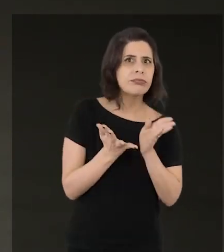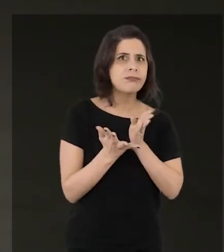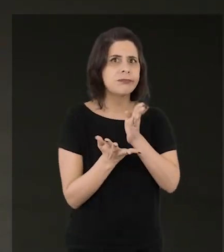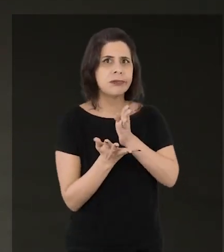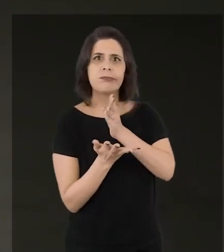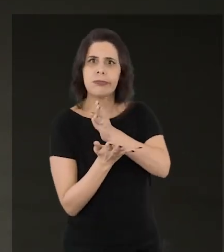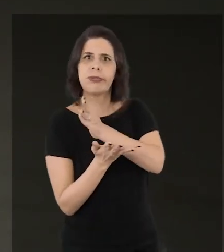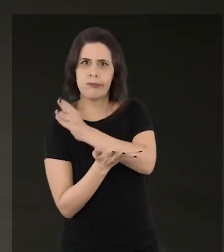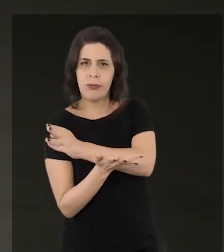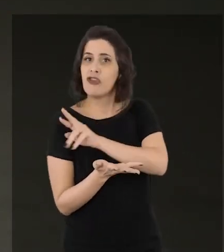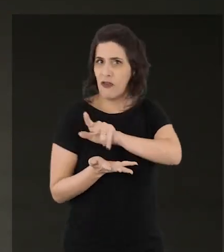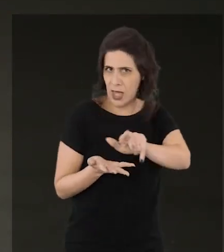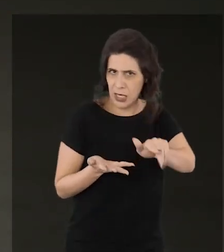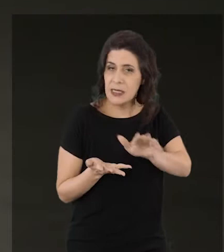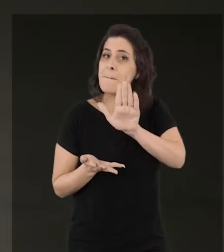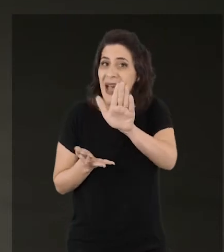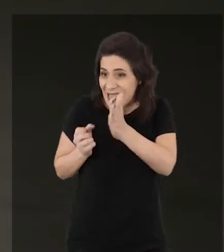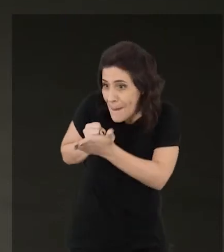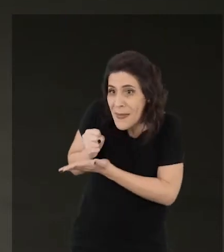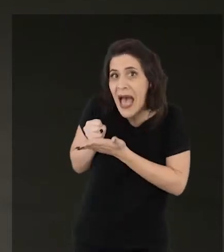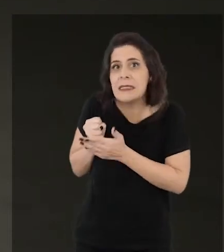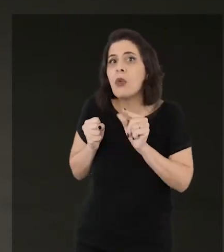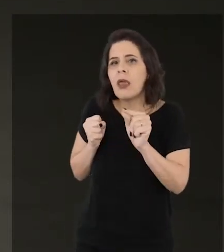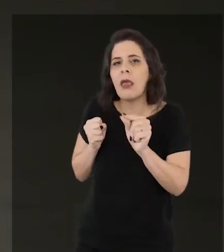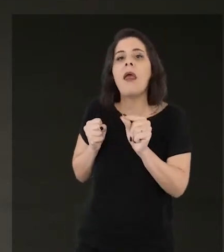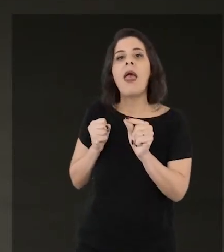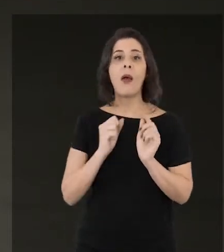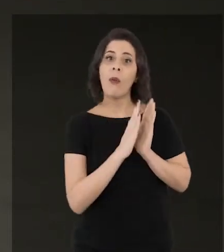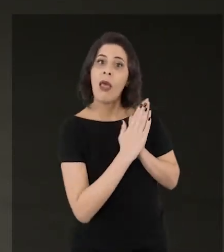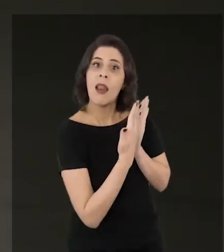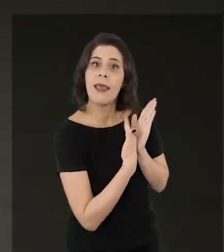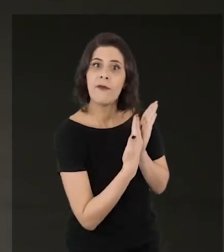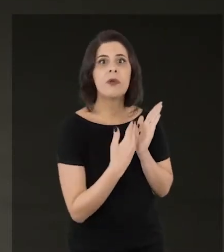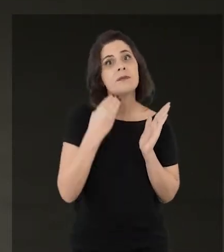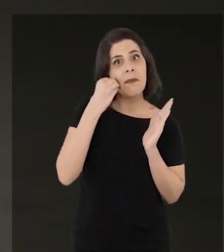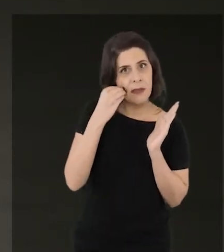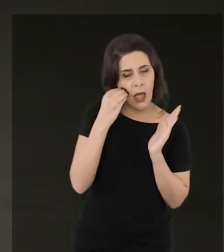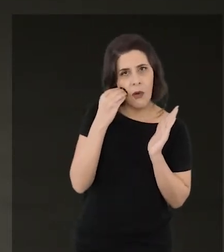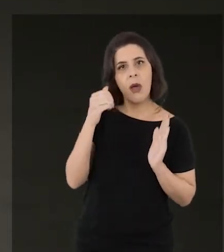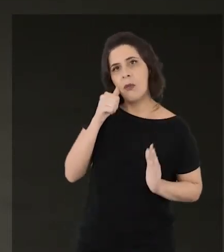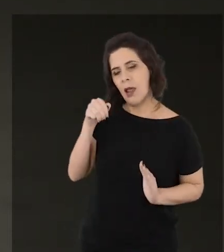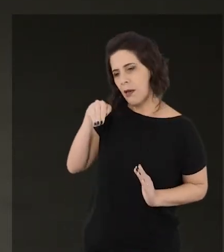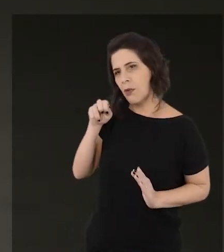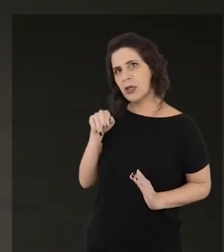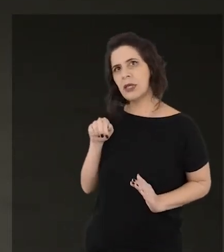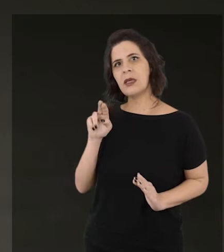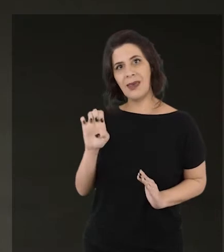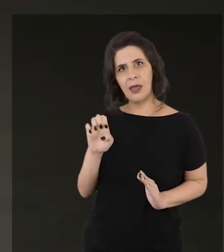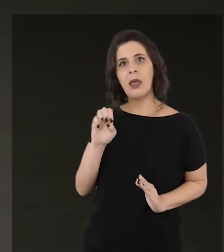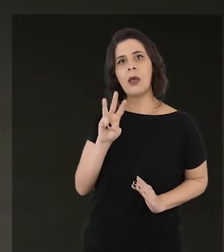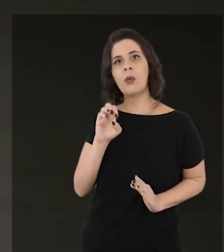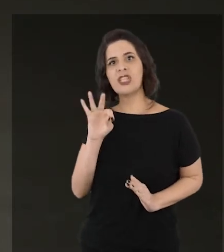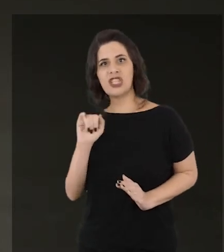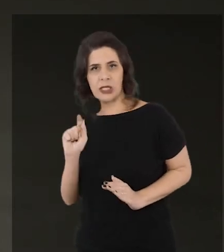directions, but the place where it begins is an experimental novel by Monique Wittig, a novel she